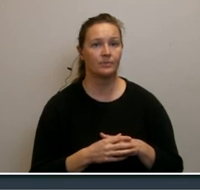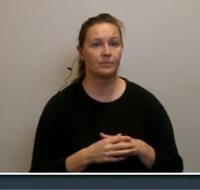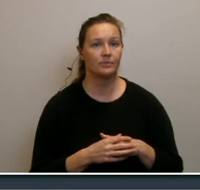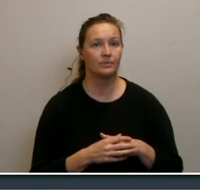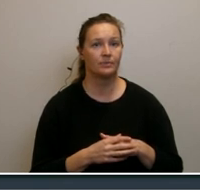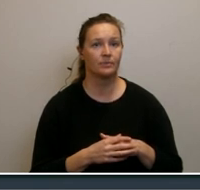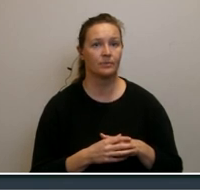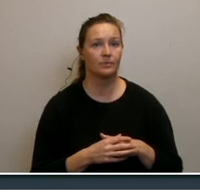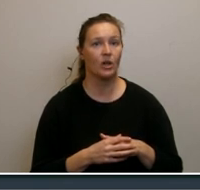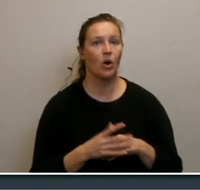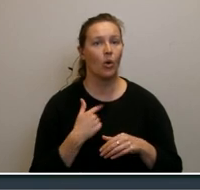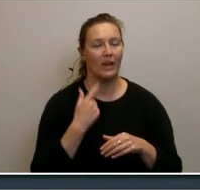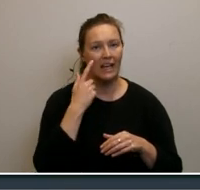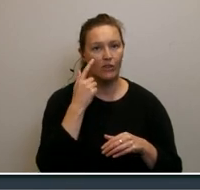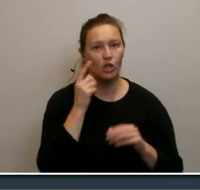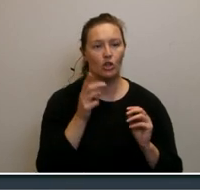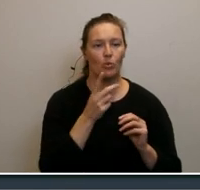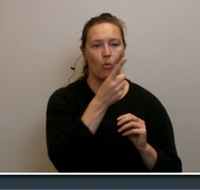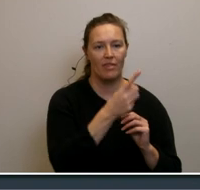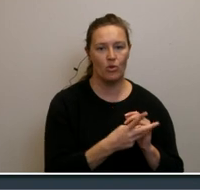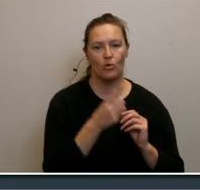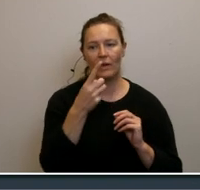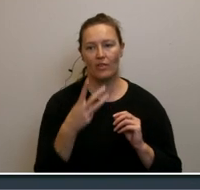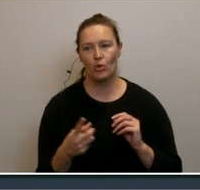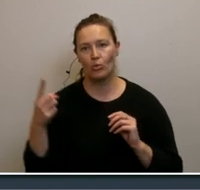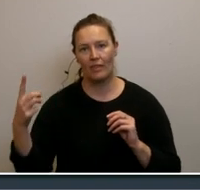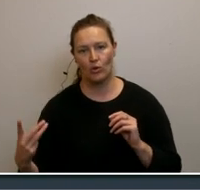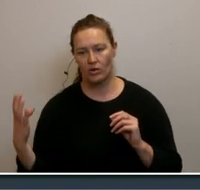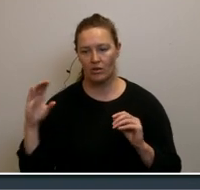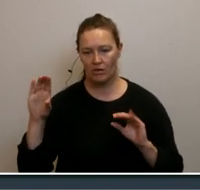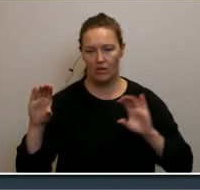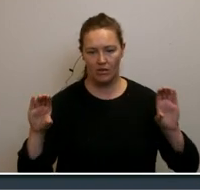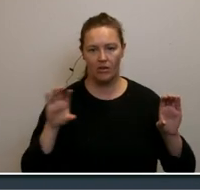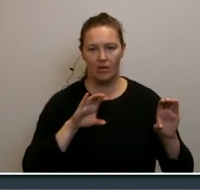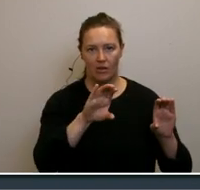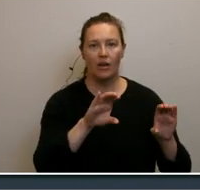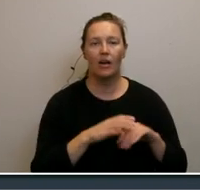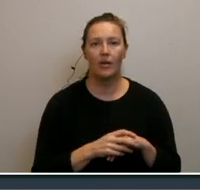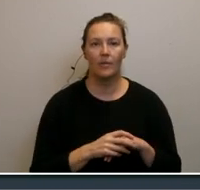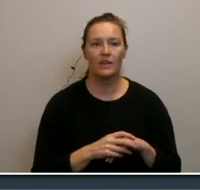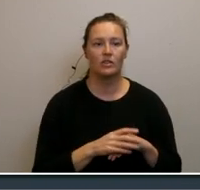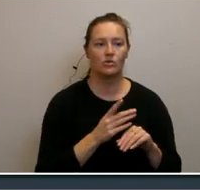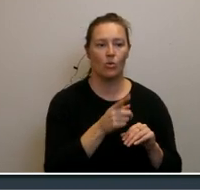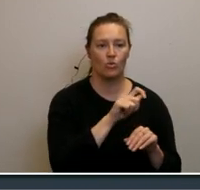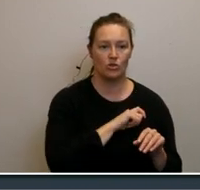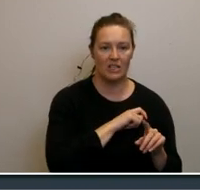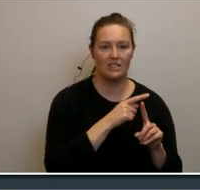We are looking at the classic third funding proposal. The trust through